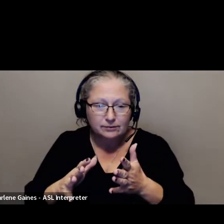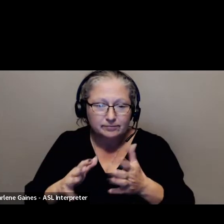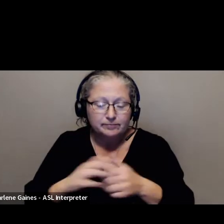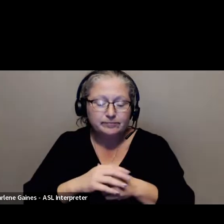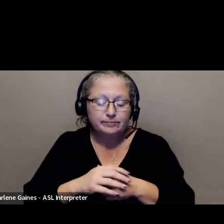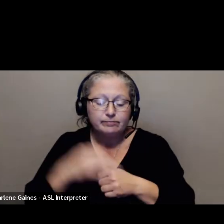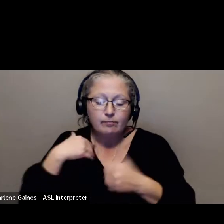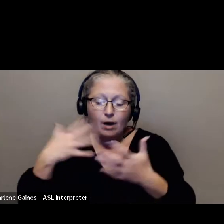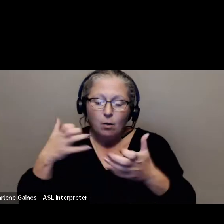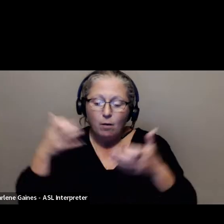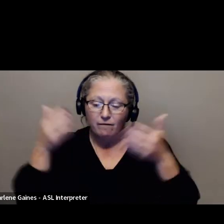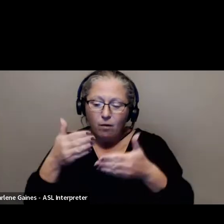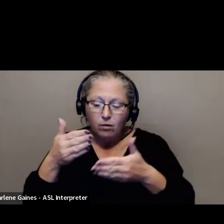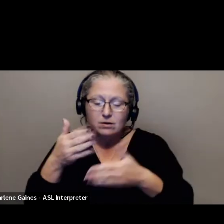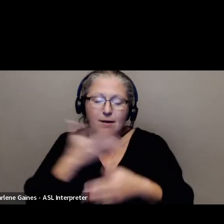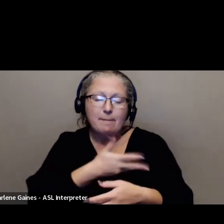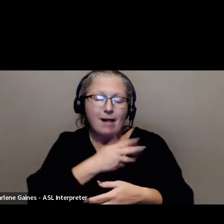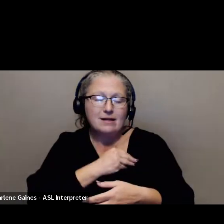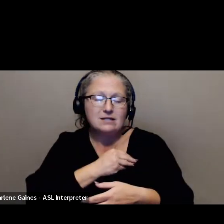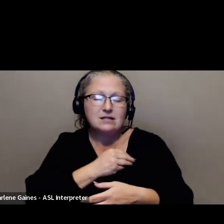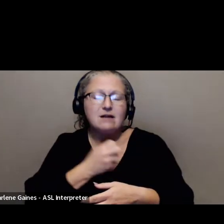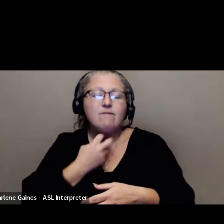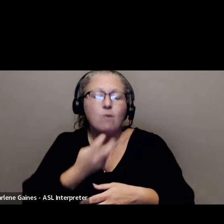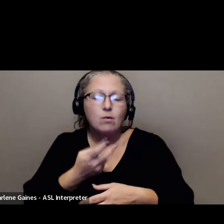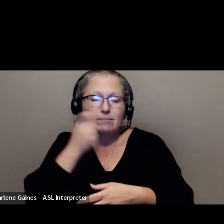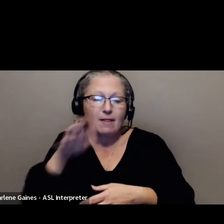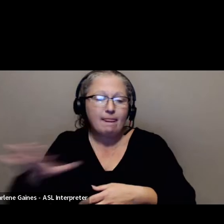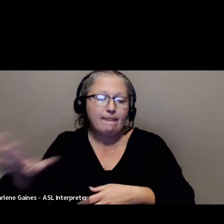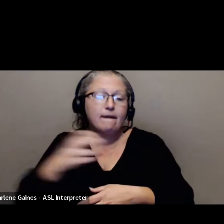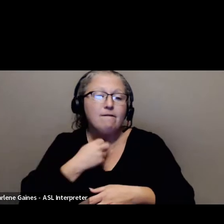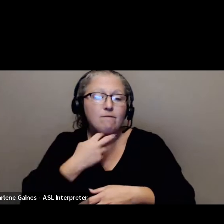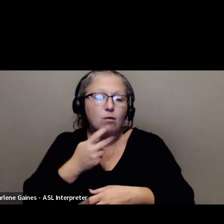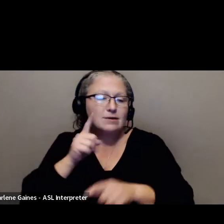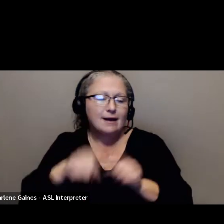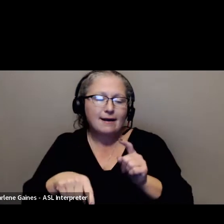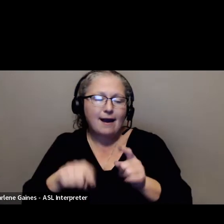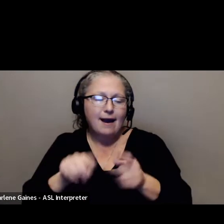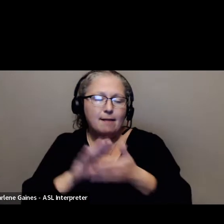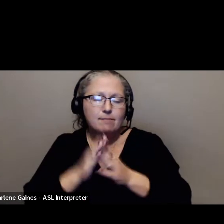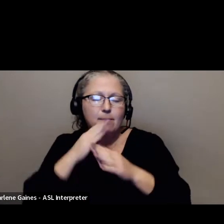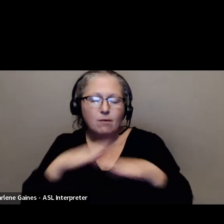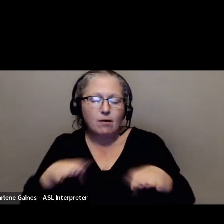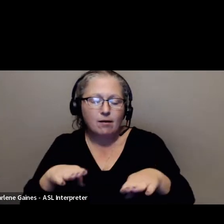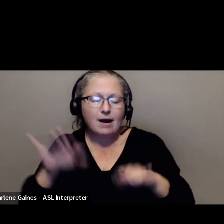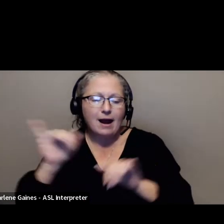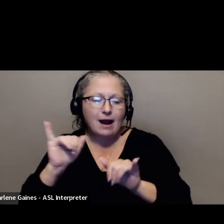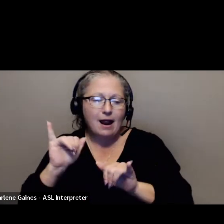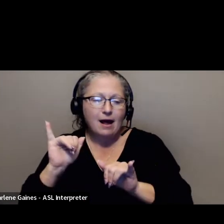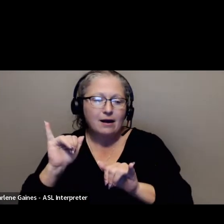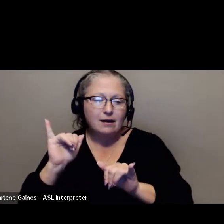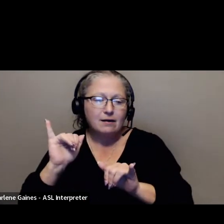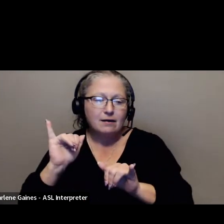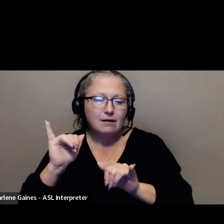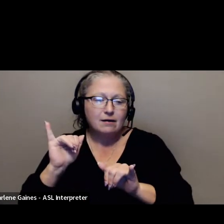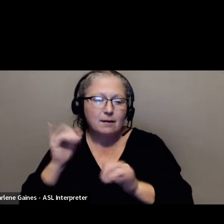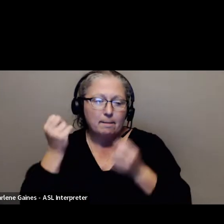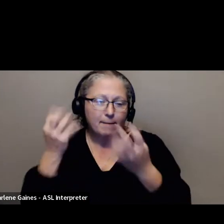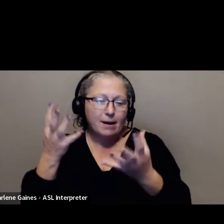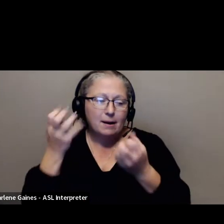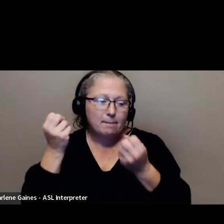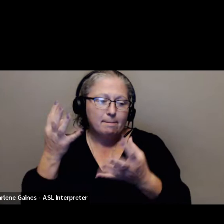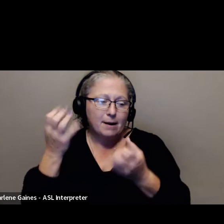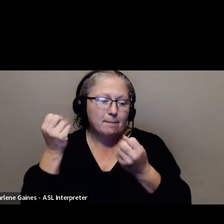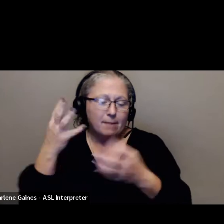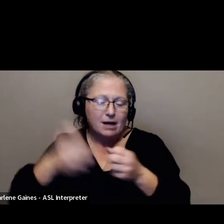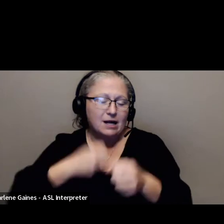But I want to focus on Palestinian voices because their voices cannot be silenced, as they have been for many, many,